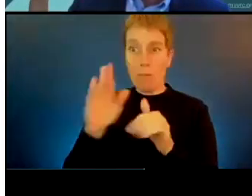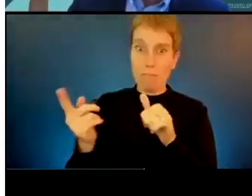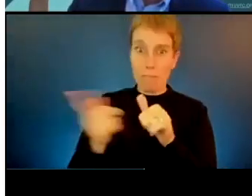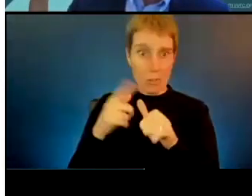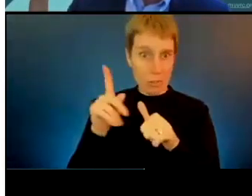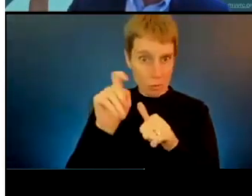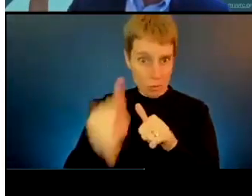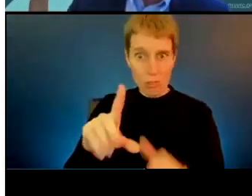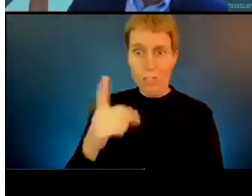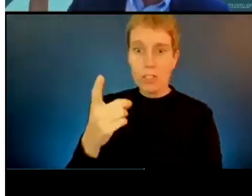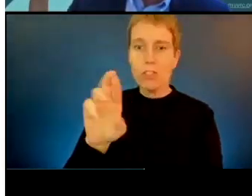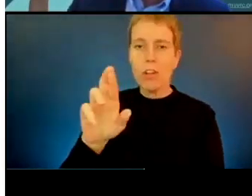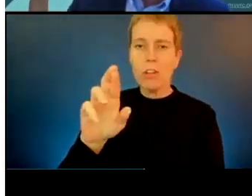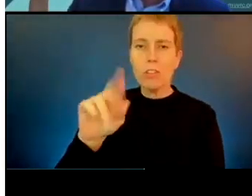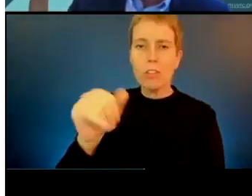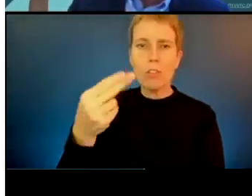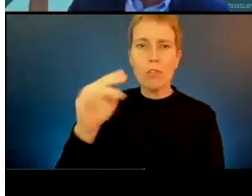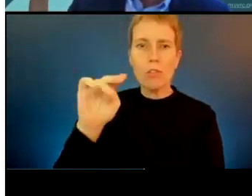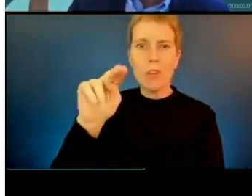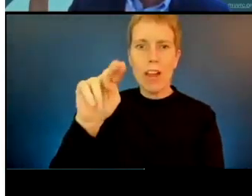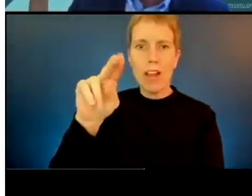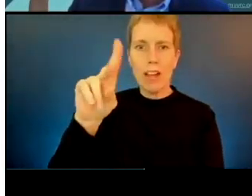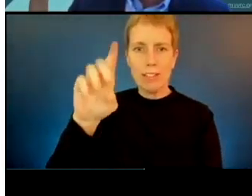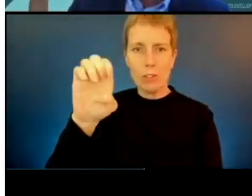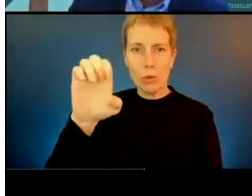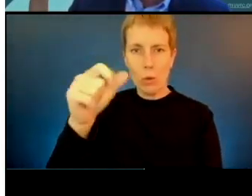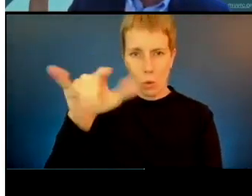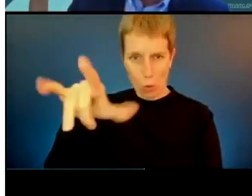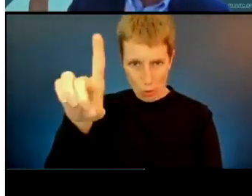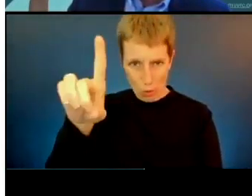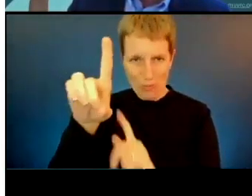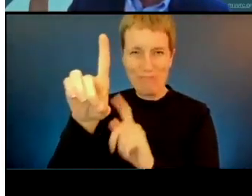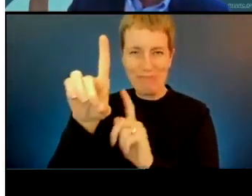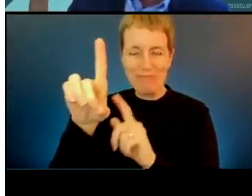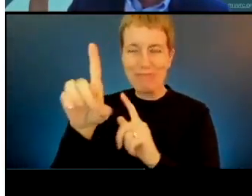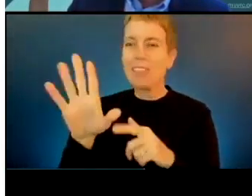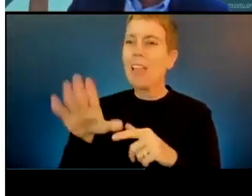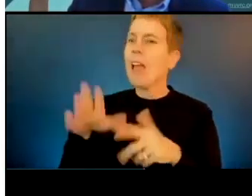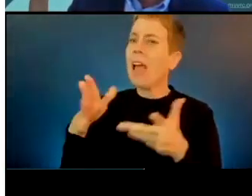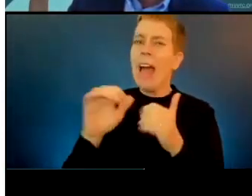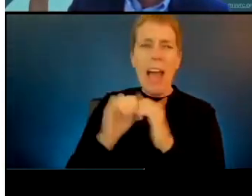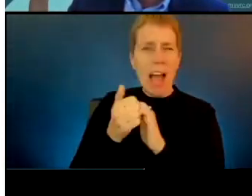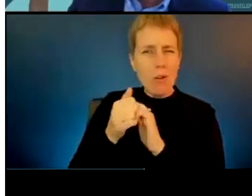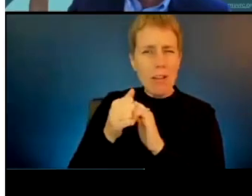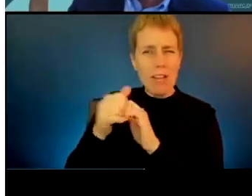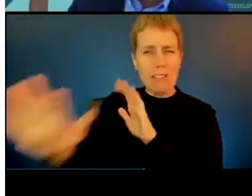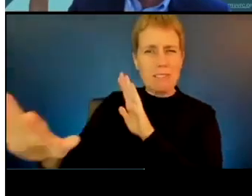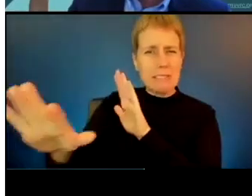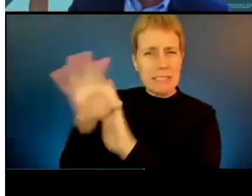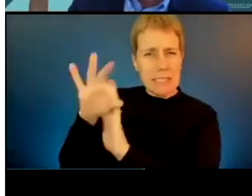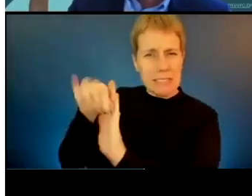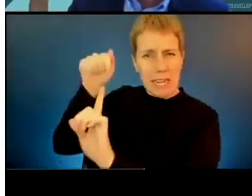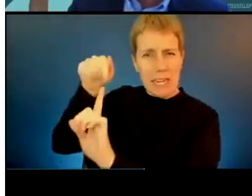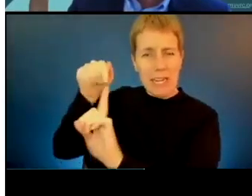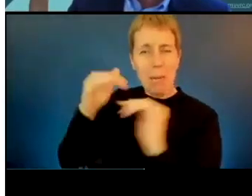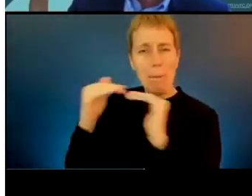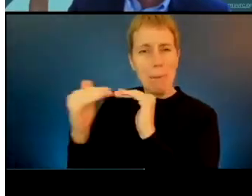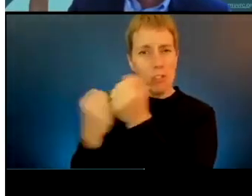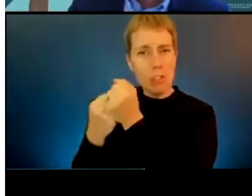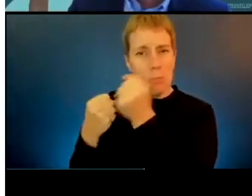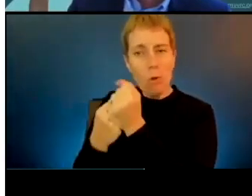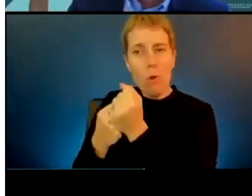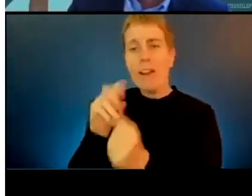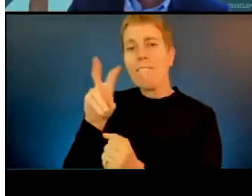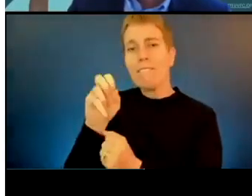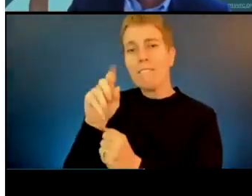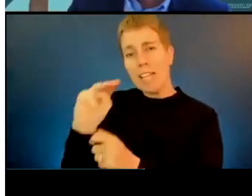Reingold. How can designated peer support and victim survivor support groups be helpful to mass violence